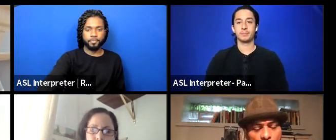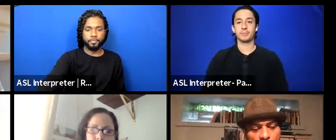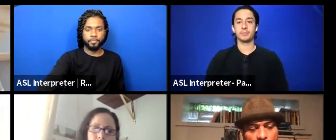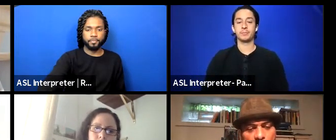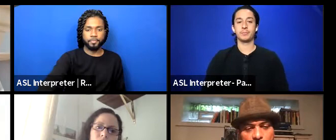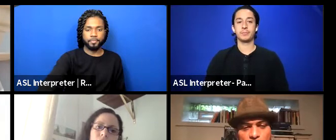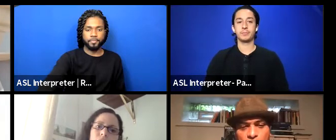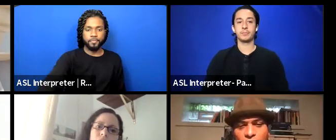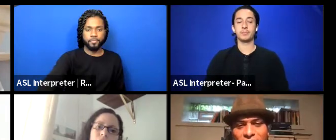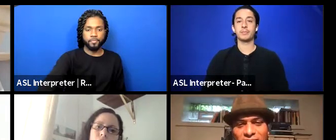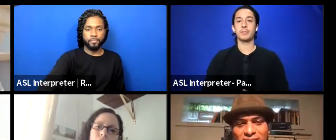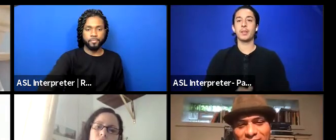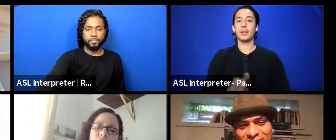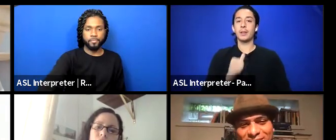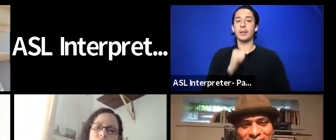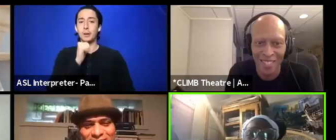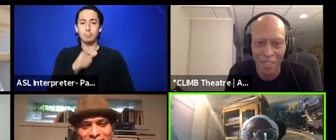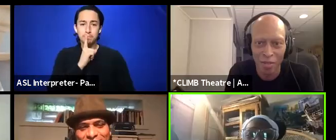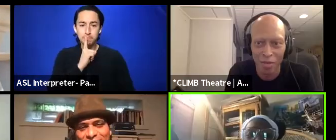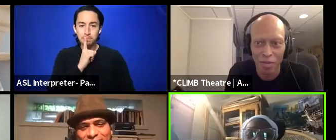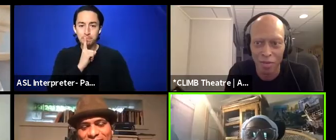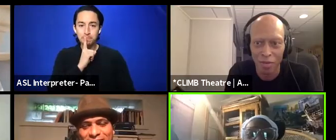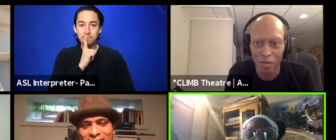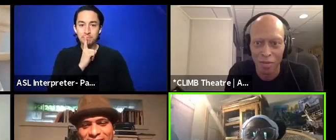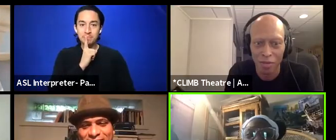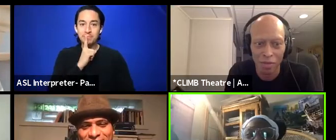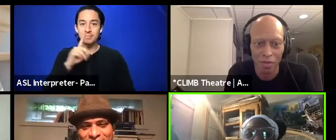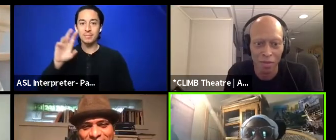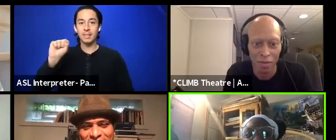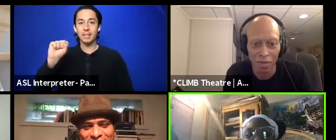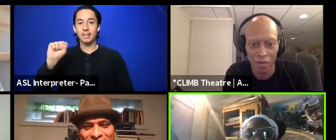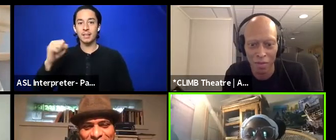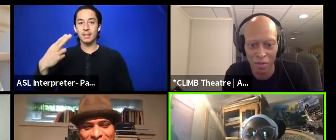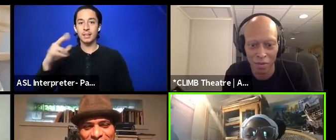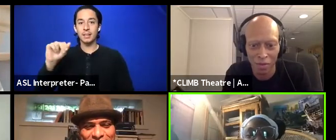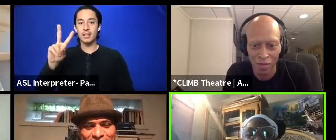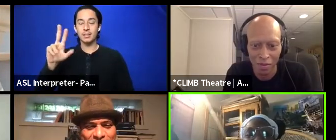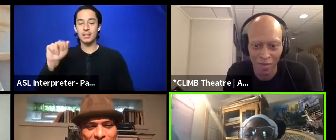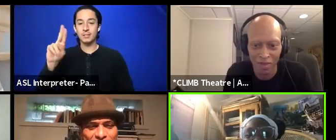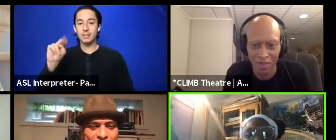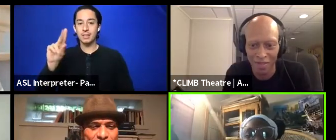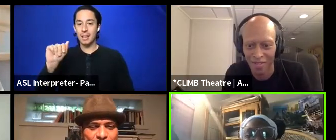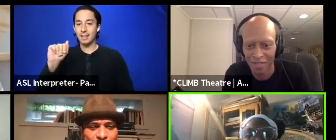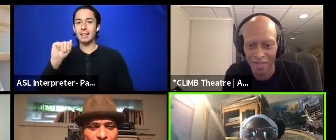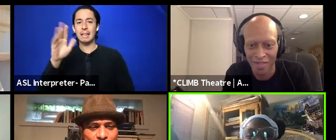but don't leave us hanging. Sabin, Simone, Kim, Toni, from our group.